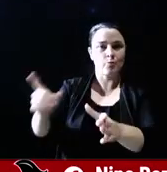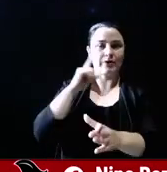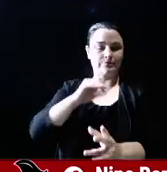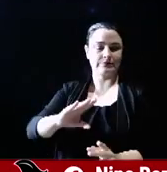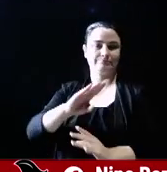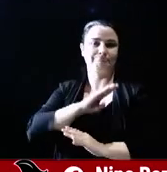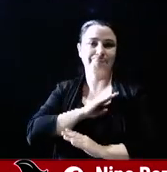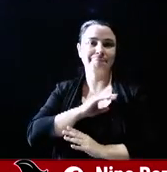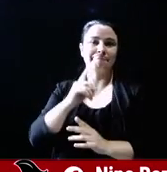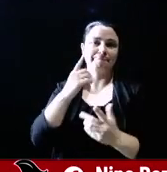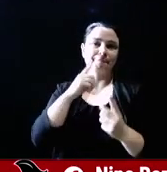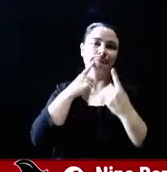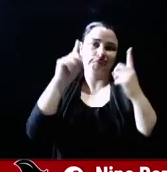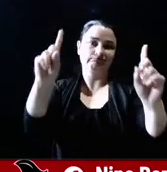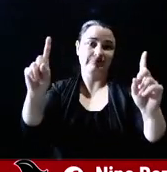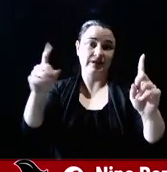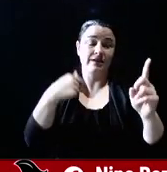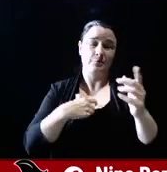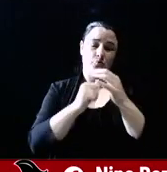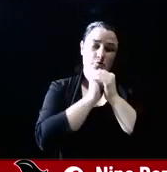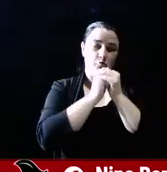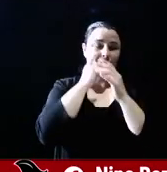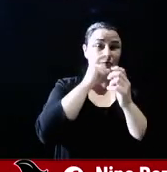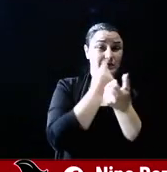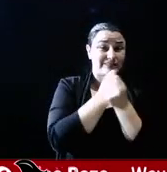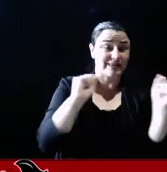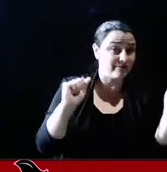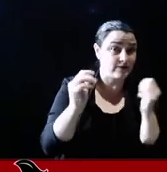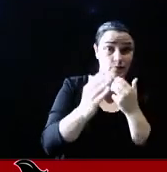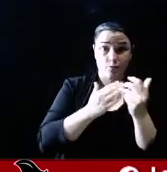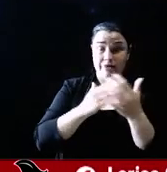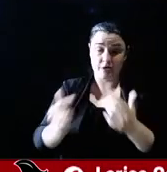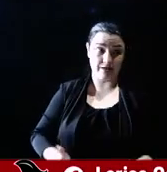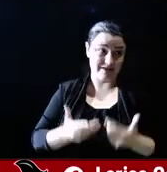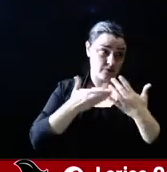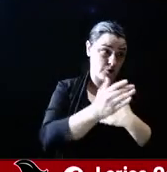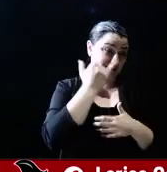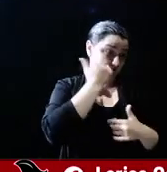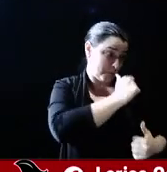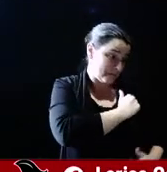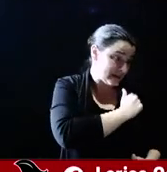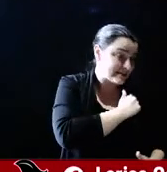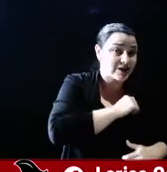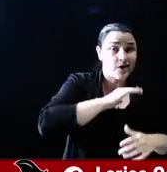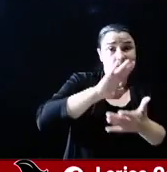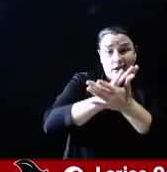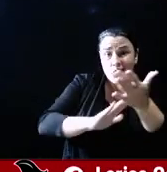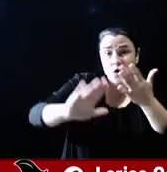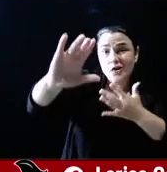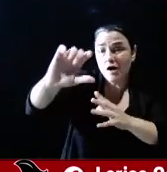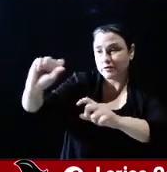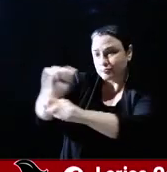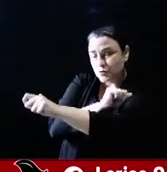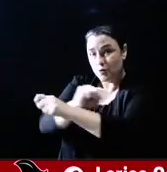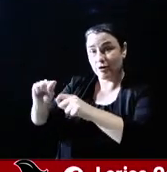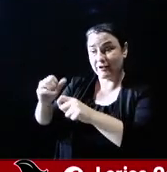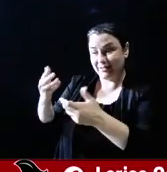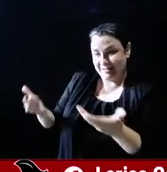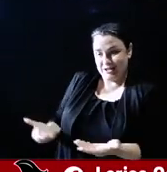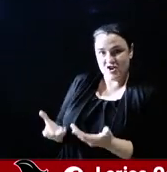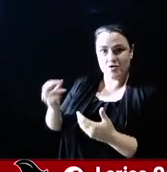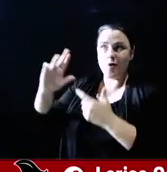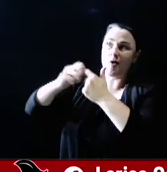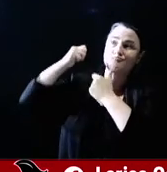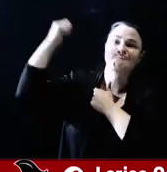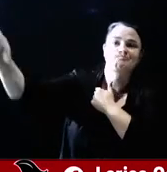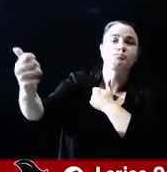for our safety, wherever life may take us, whether that's the military, college, workforce, far or close. I pray that we make